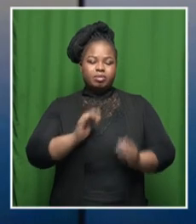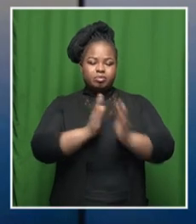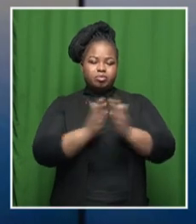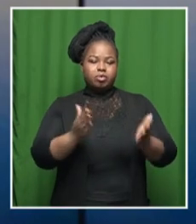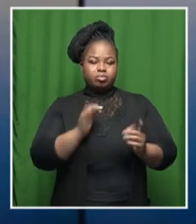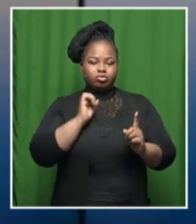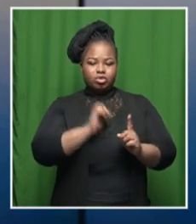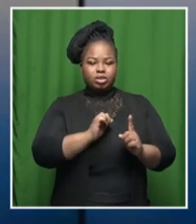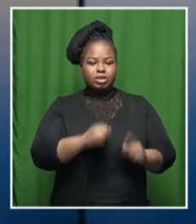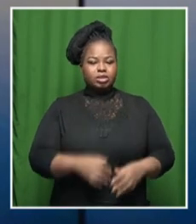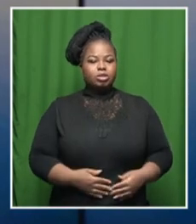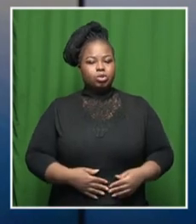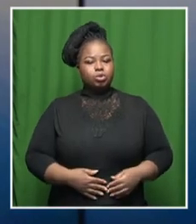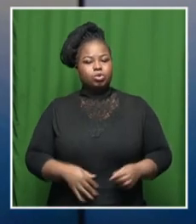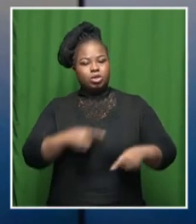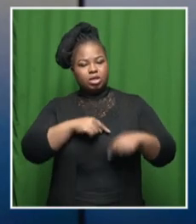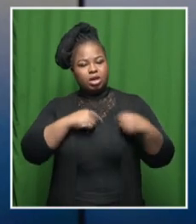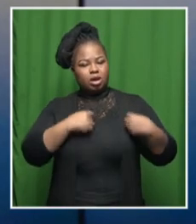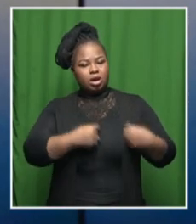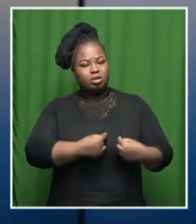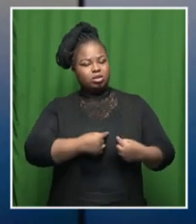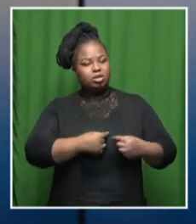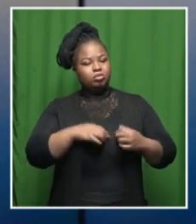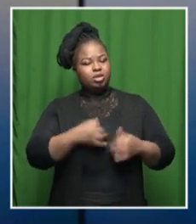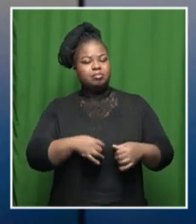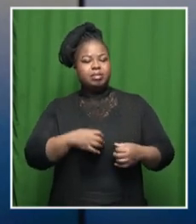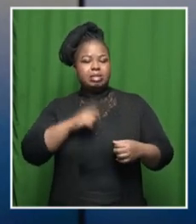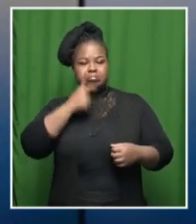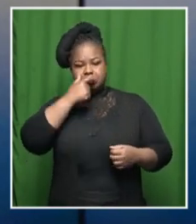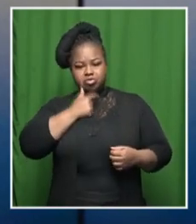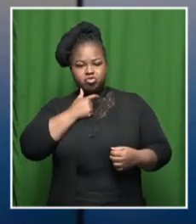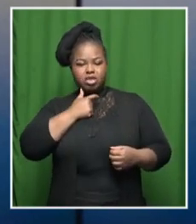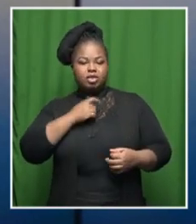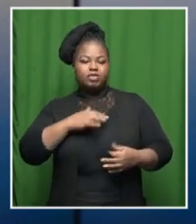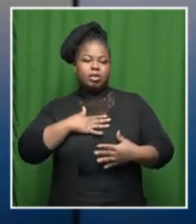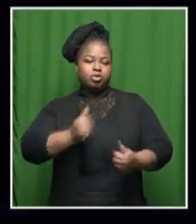Heart Stretched by Grief and Gratitude. And she's our author for today.